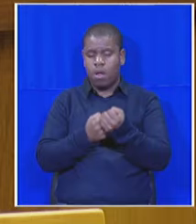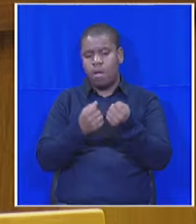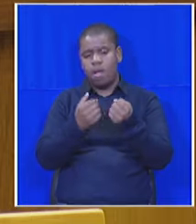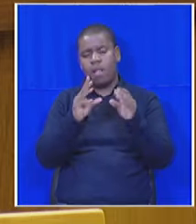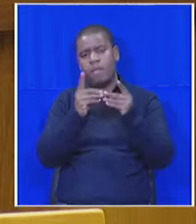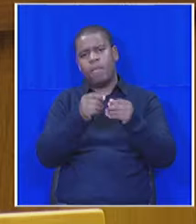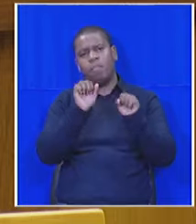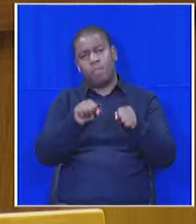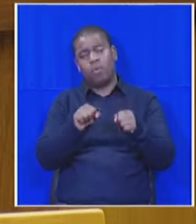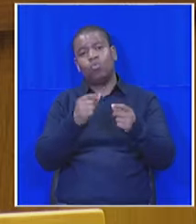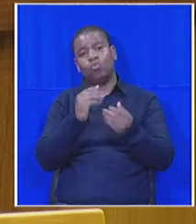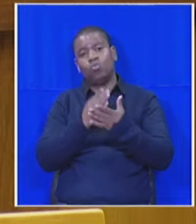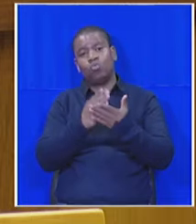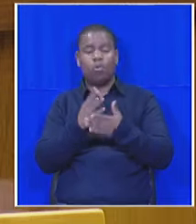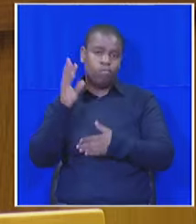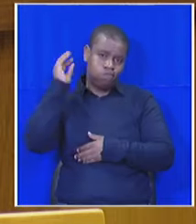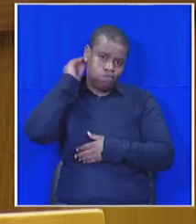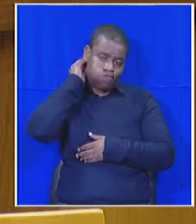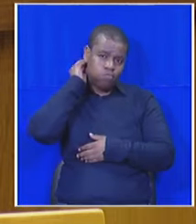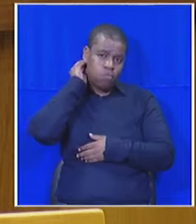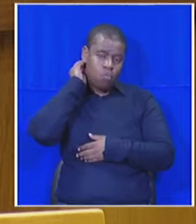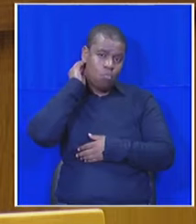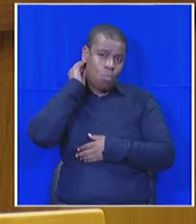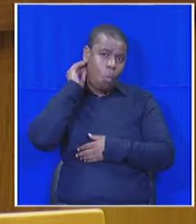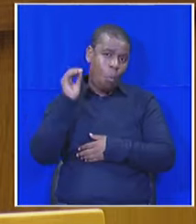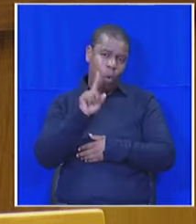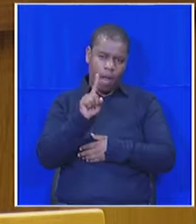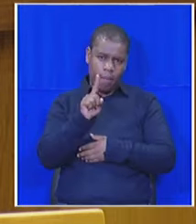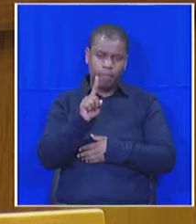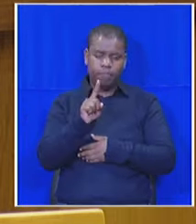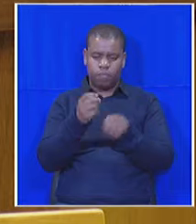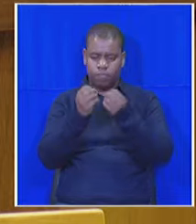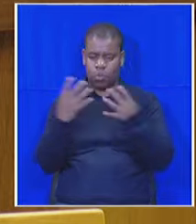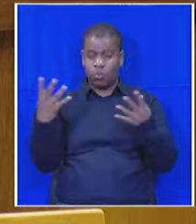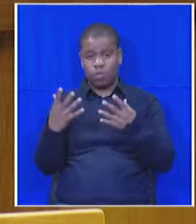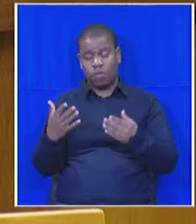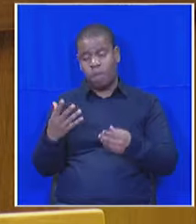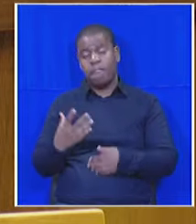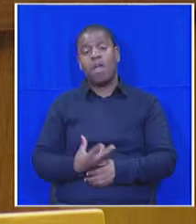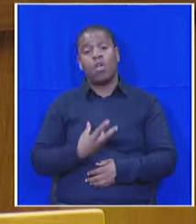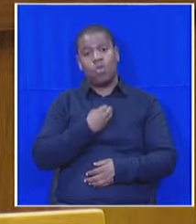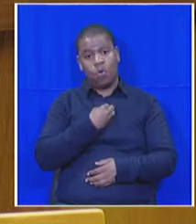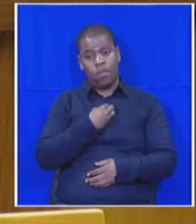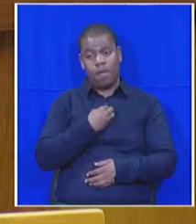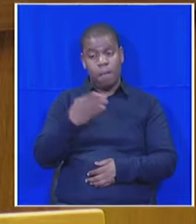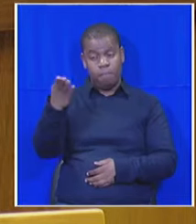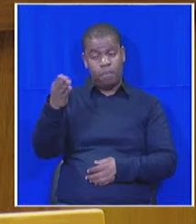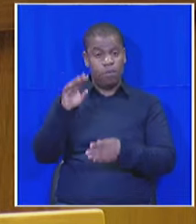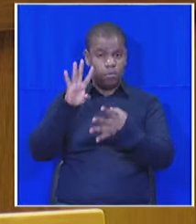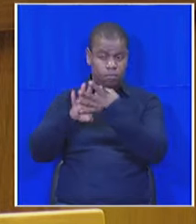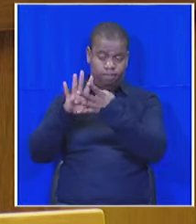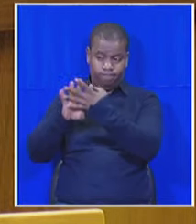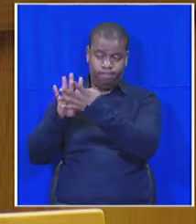department, bearing in mind that the majority of the young people are in the correctional